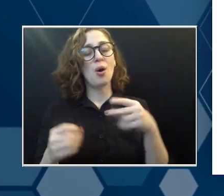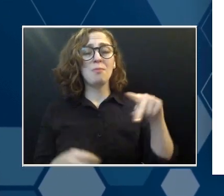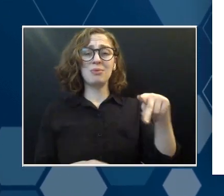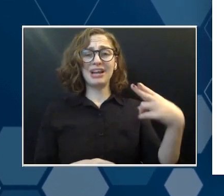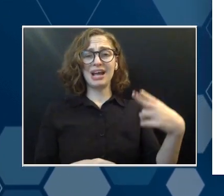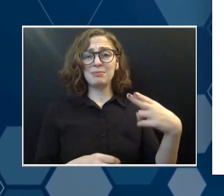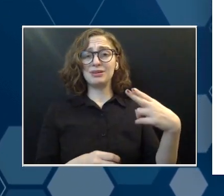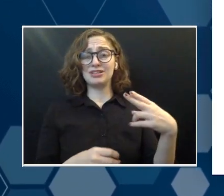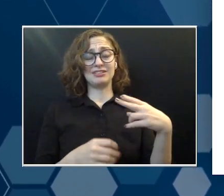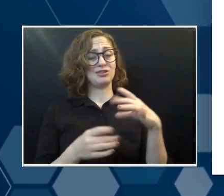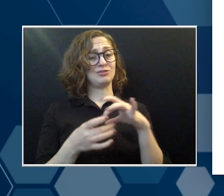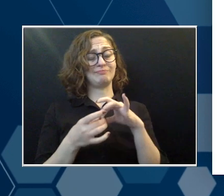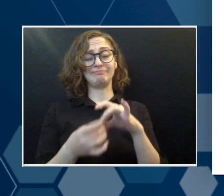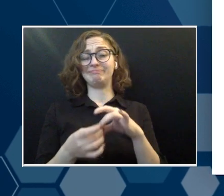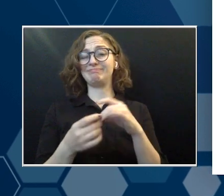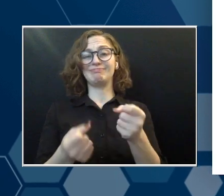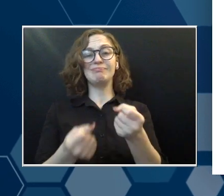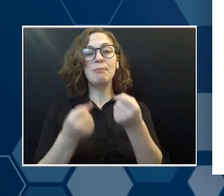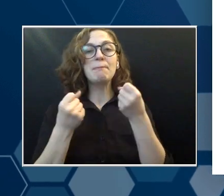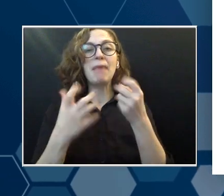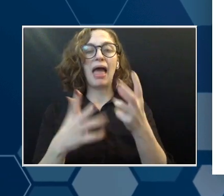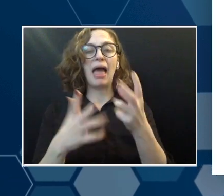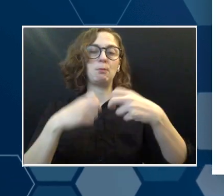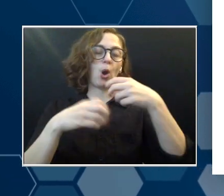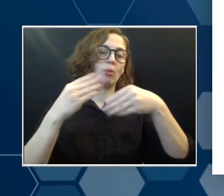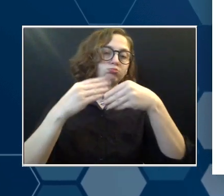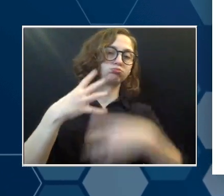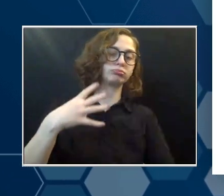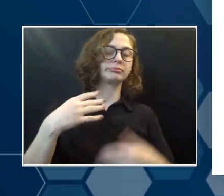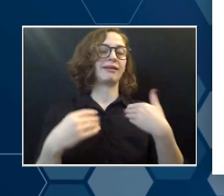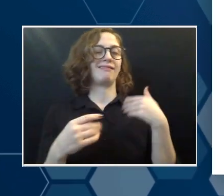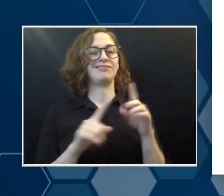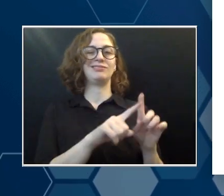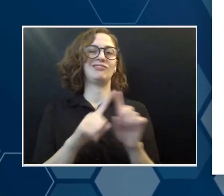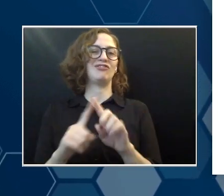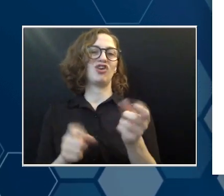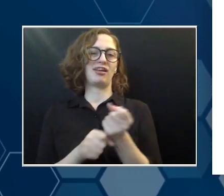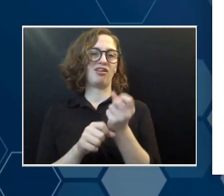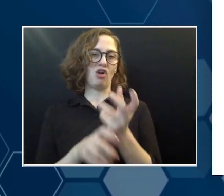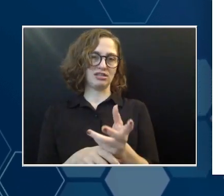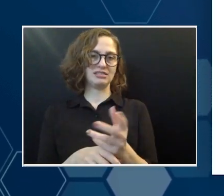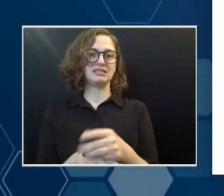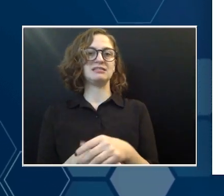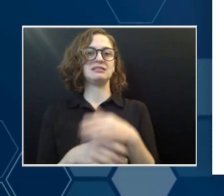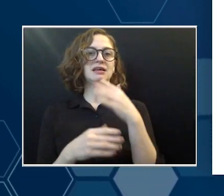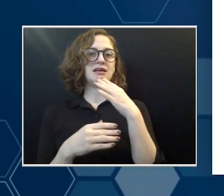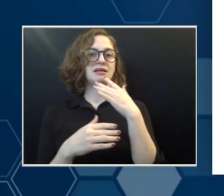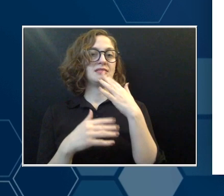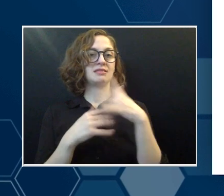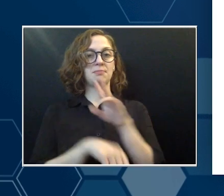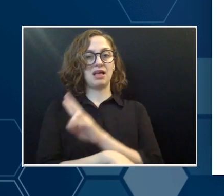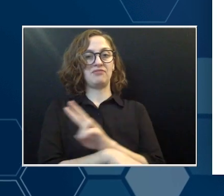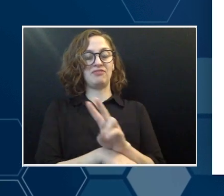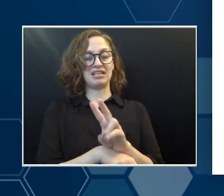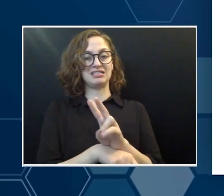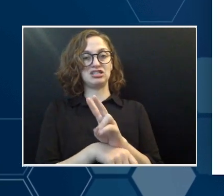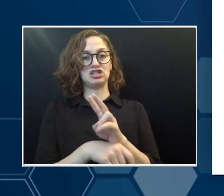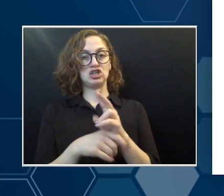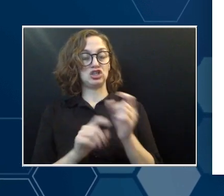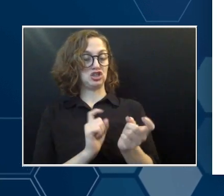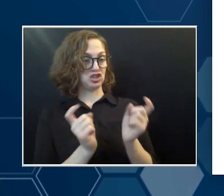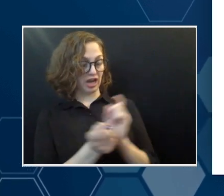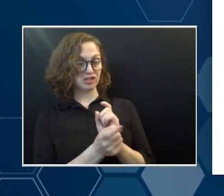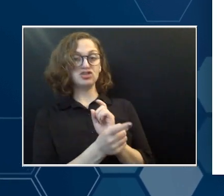be from a large number of different causes. The blood vessel changes that Dr. Williamson was referring to is specifically pulmonary